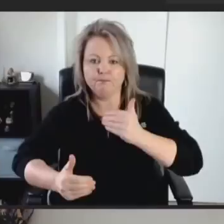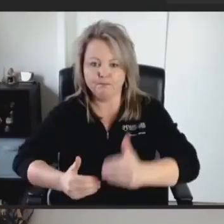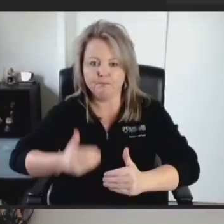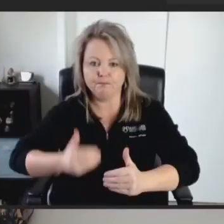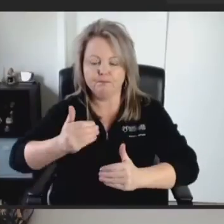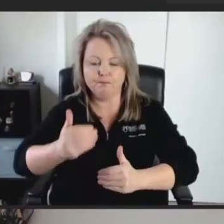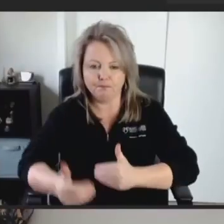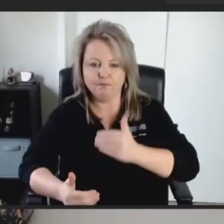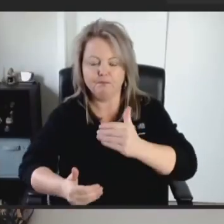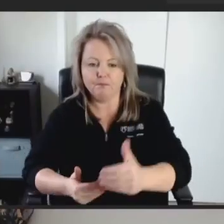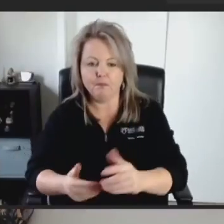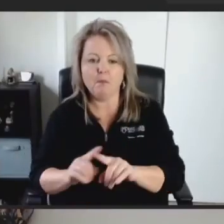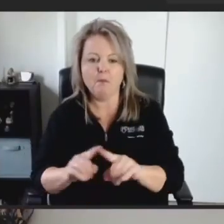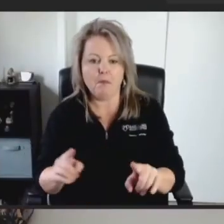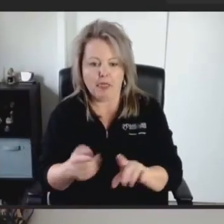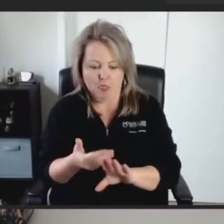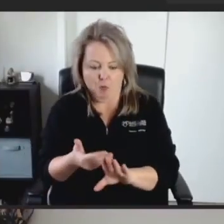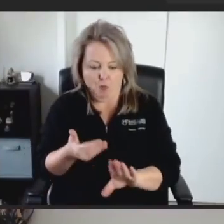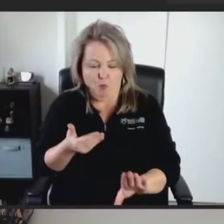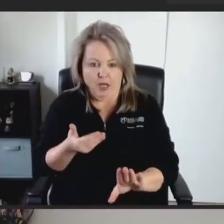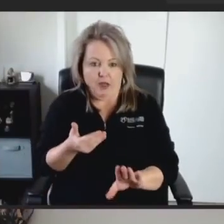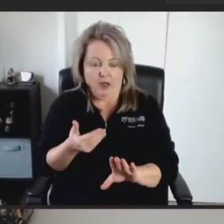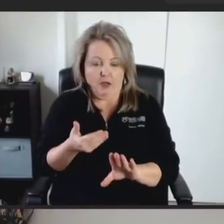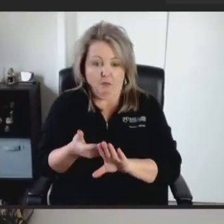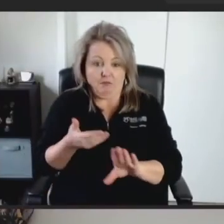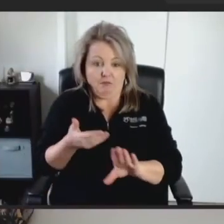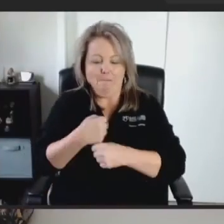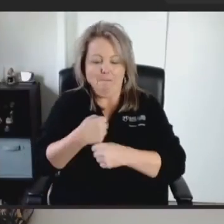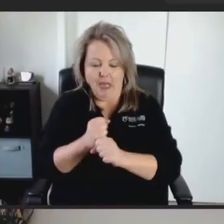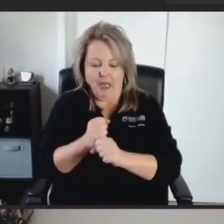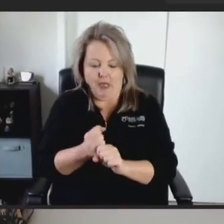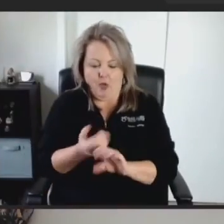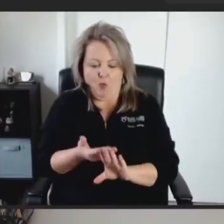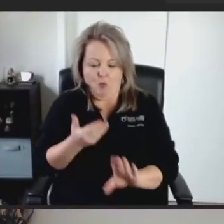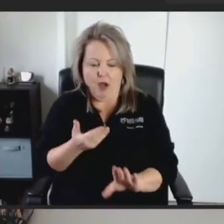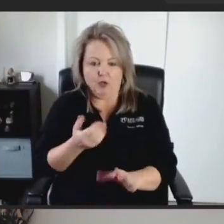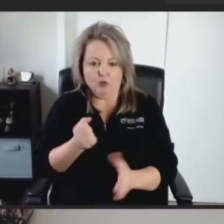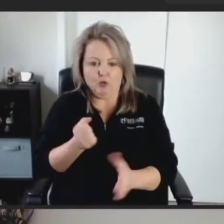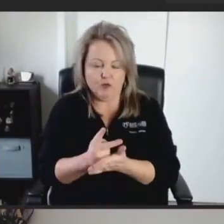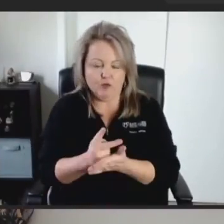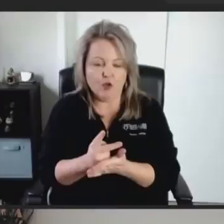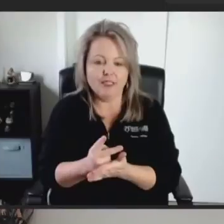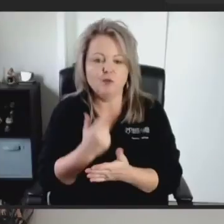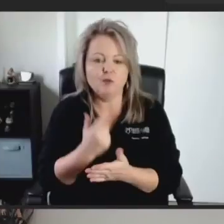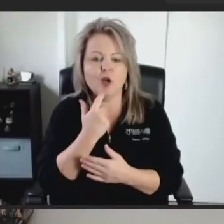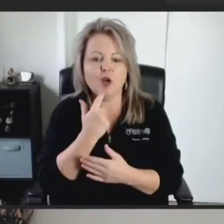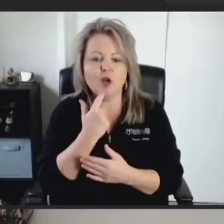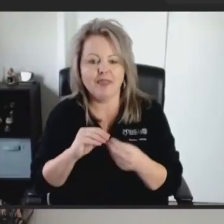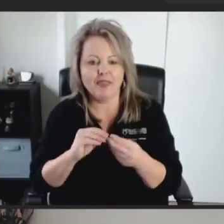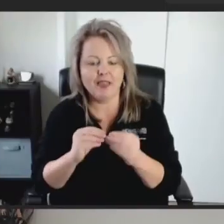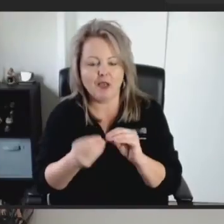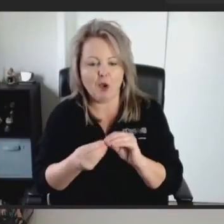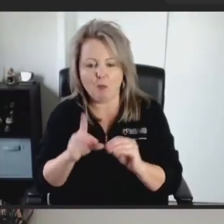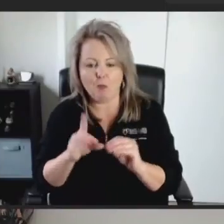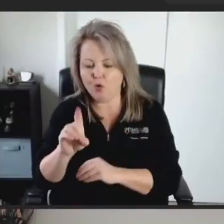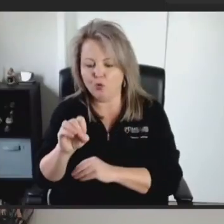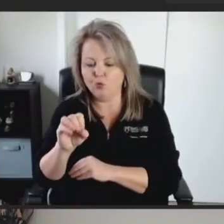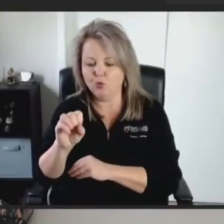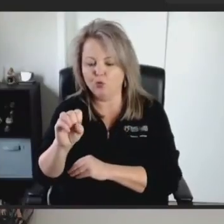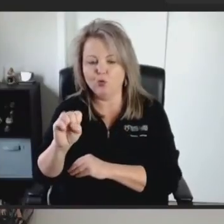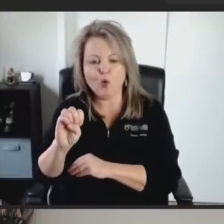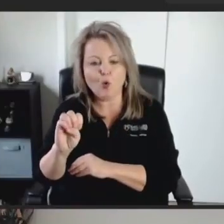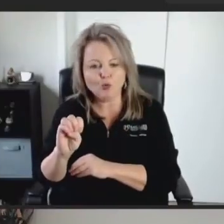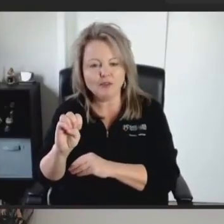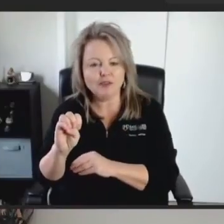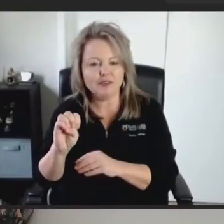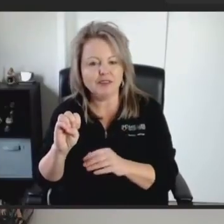including pre-manufacturing. But when we're talking about the number of doses available, these vaccines